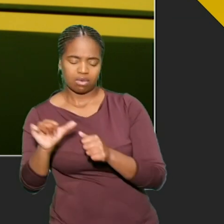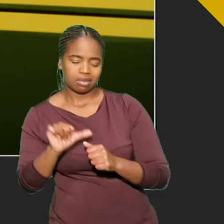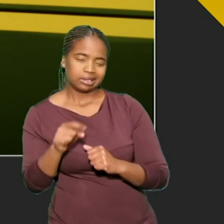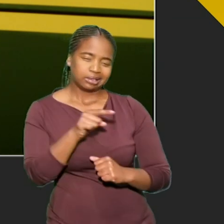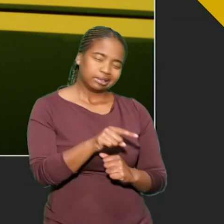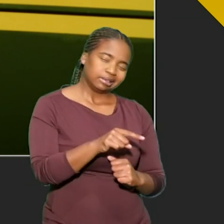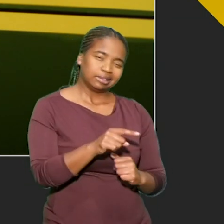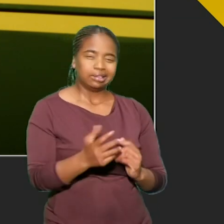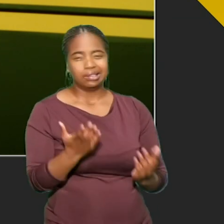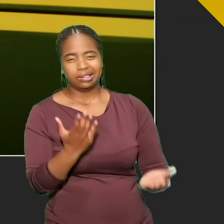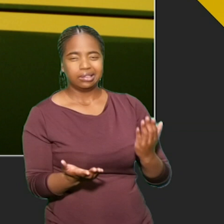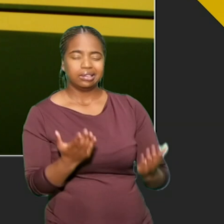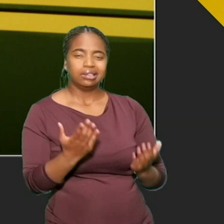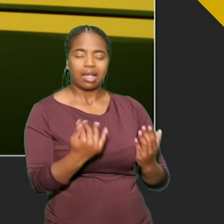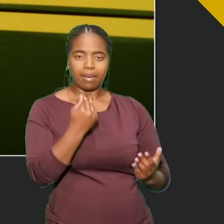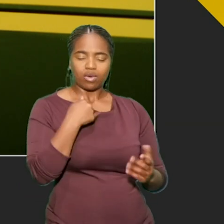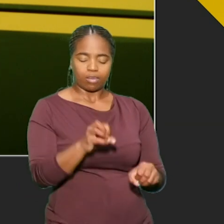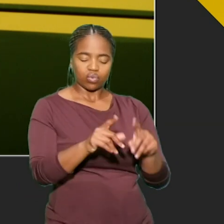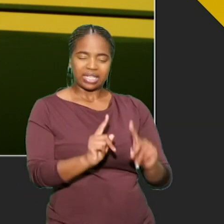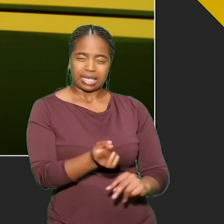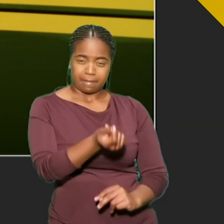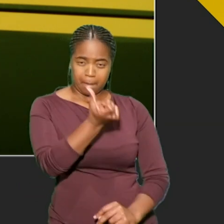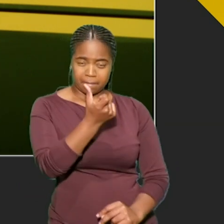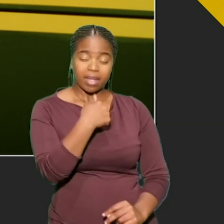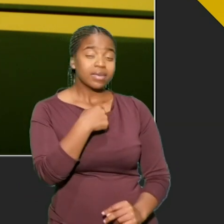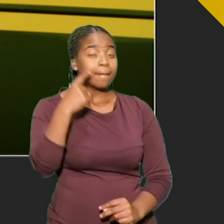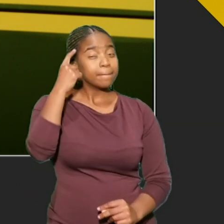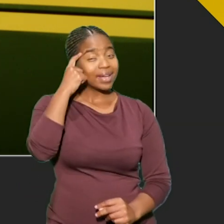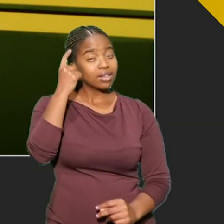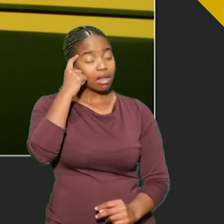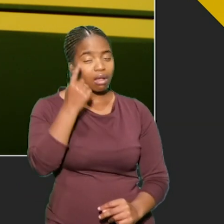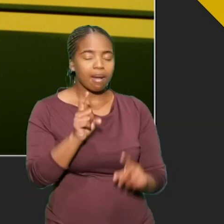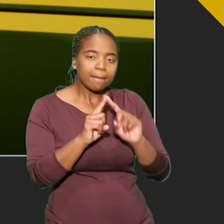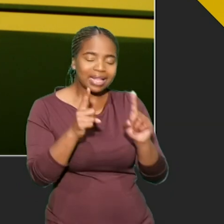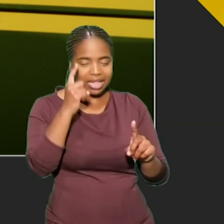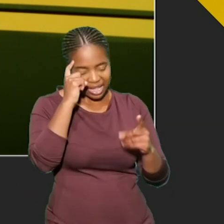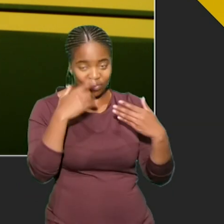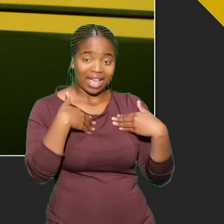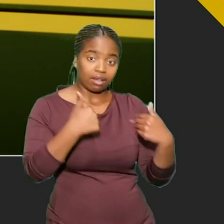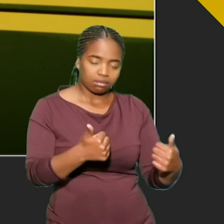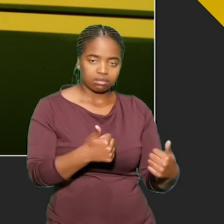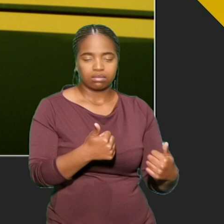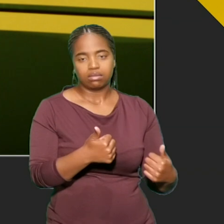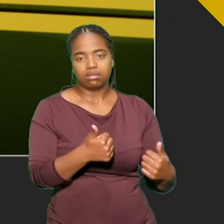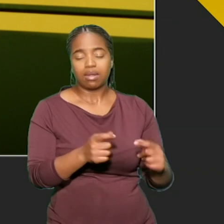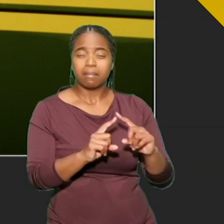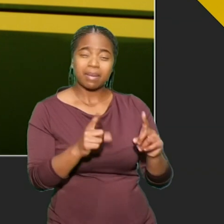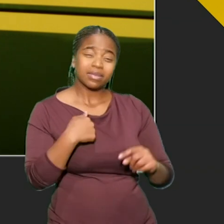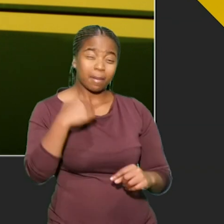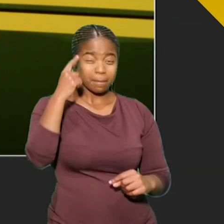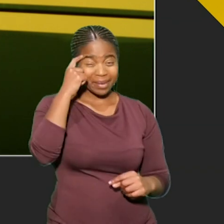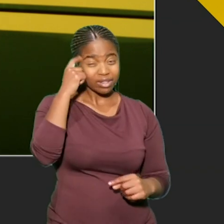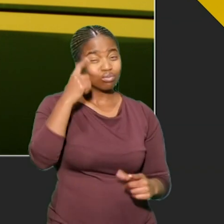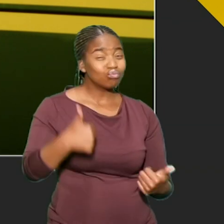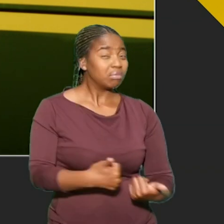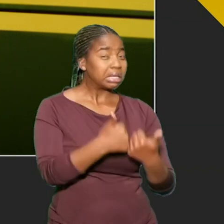elokishini I'm disadvantaged. And is this a mental but also considering the health factors that come to play, but more, is it a mental